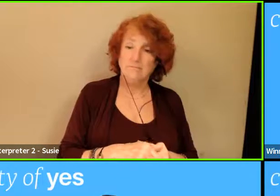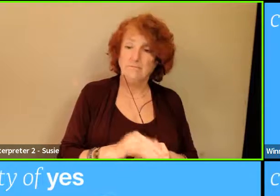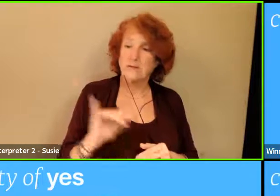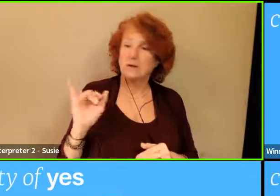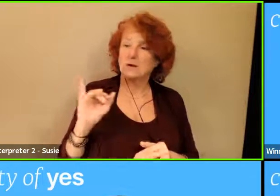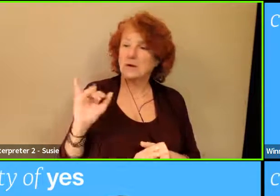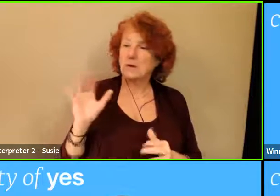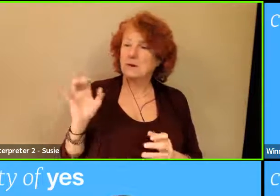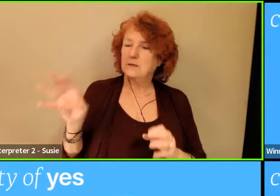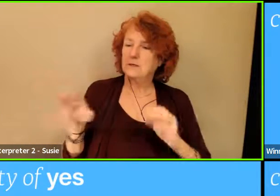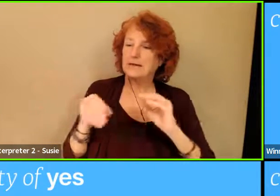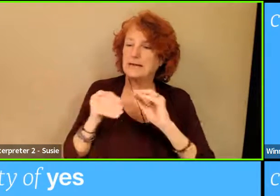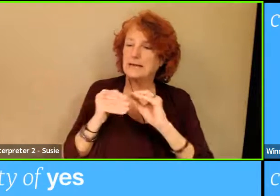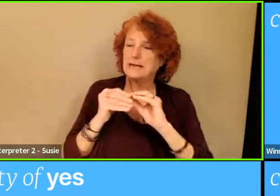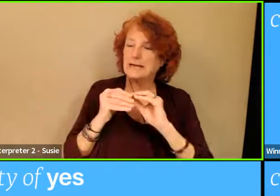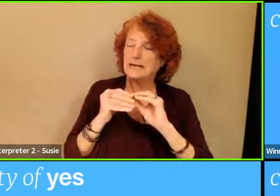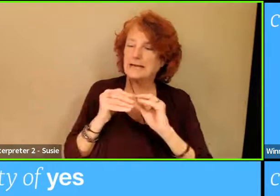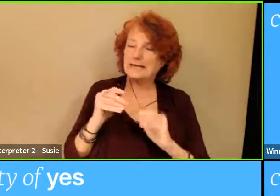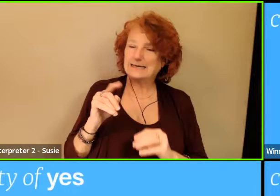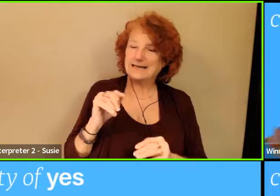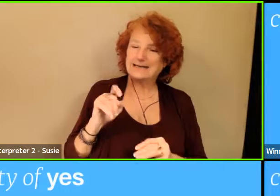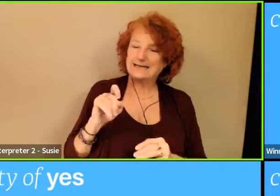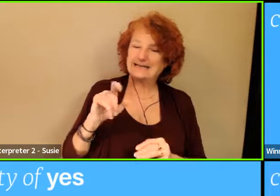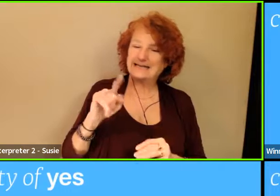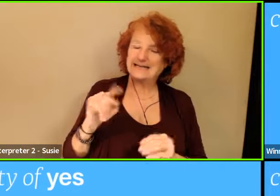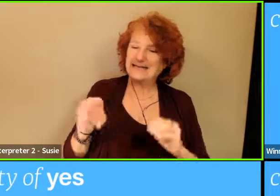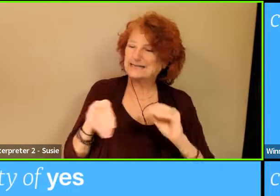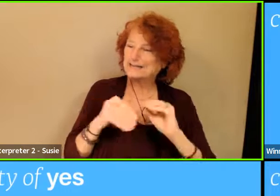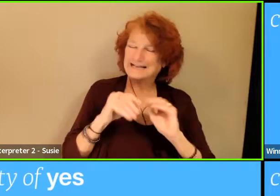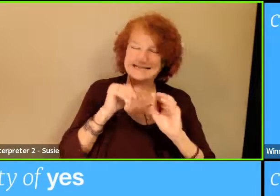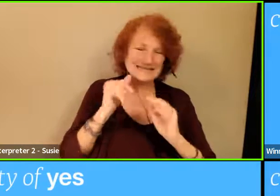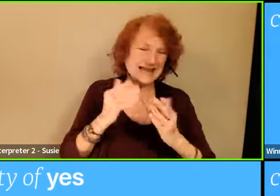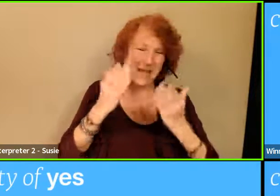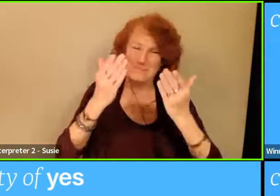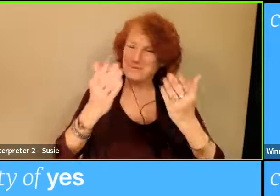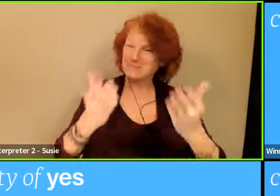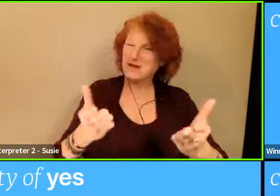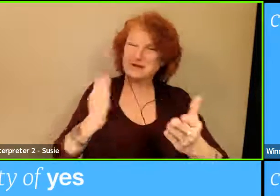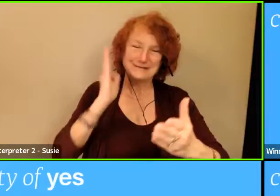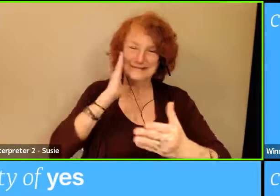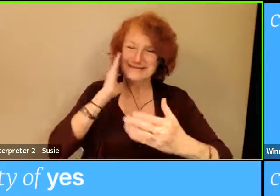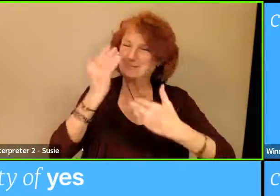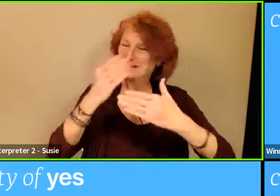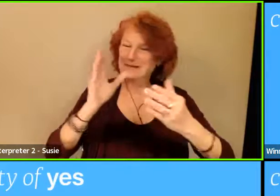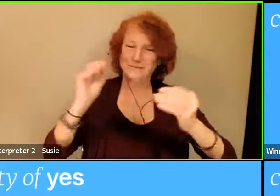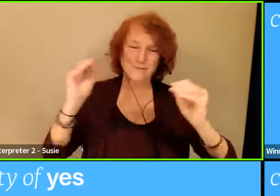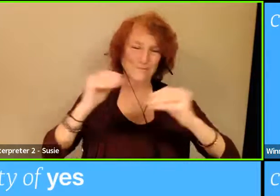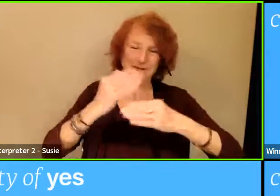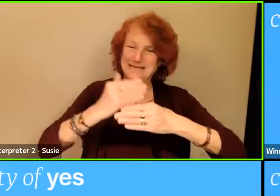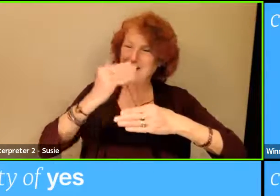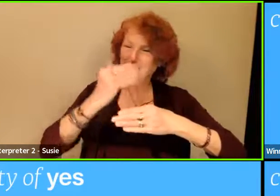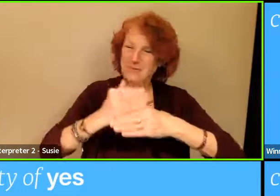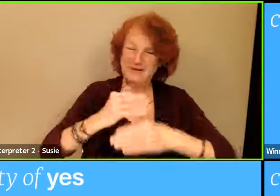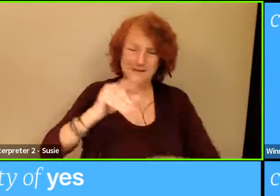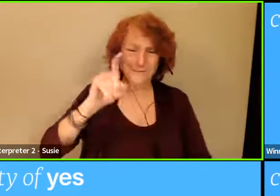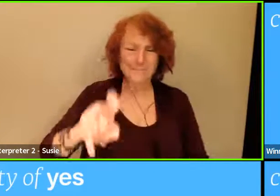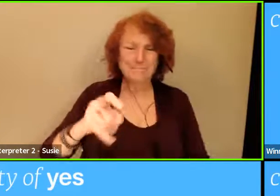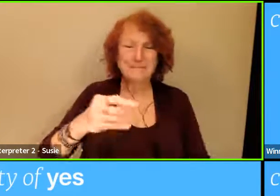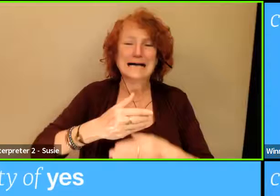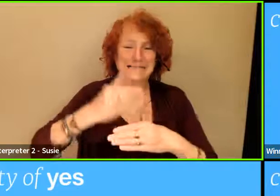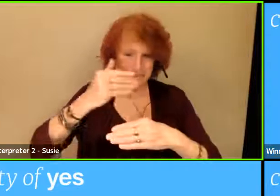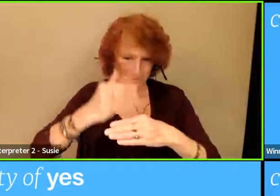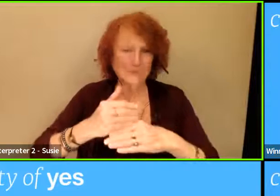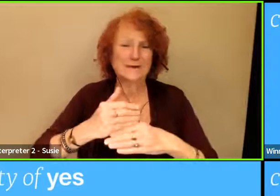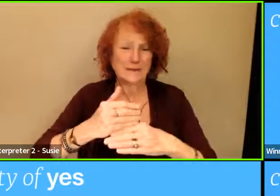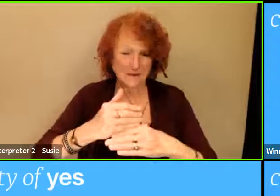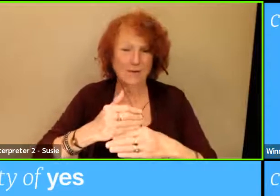add, the text amendment is not proposing windowless bedrooms by any means. Like we are still, you need a window in a bedroom. That's in our